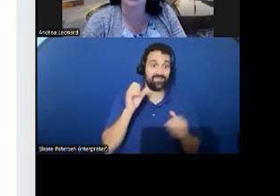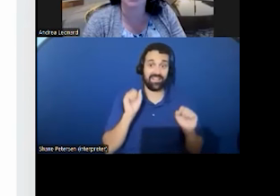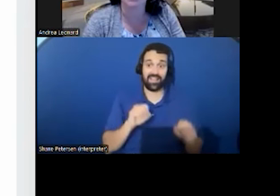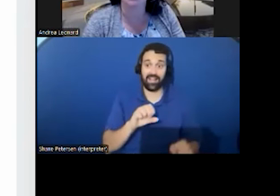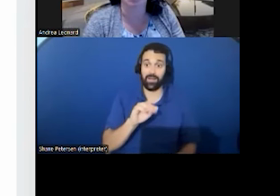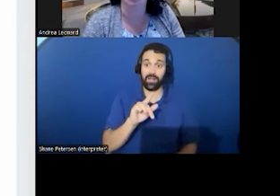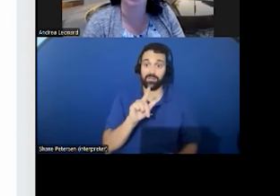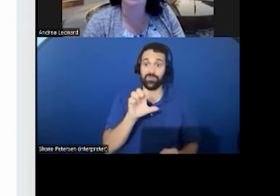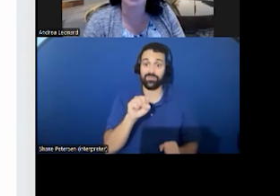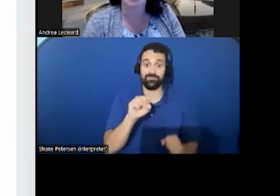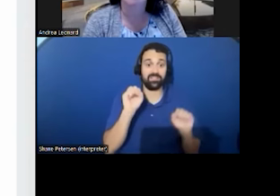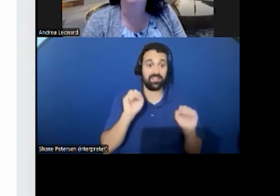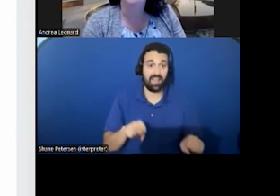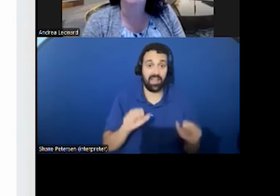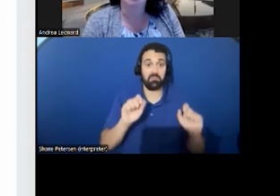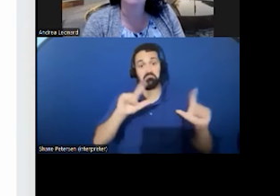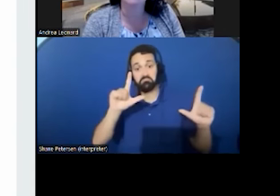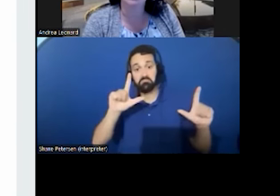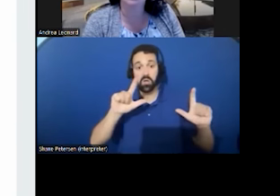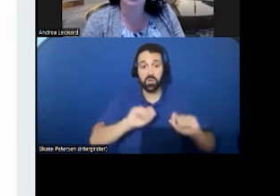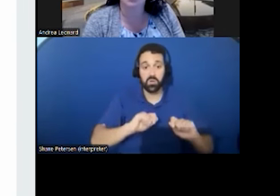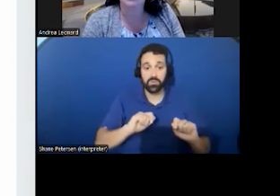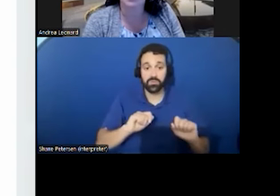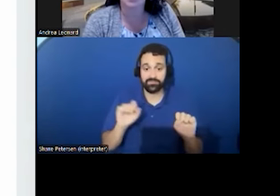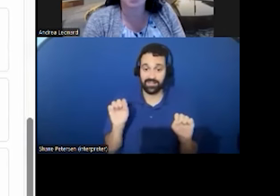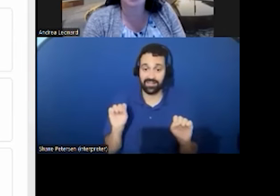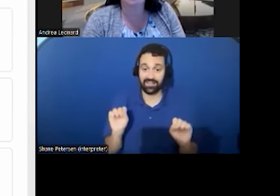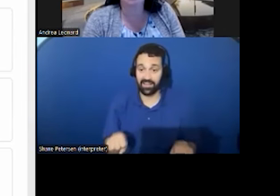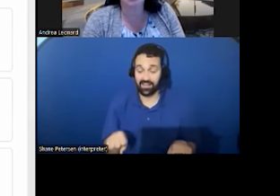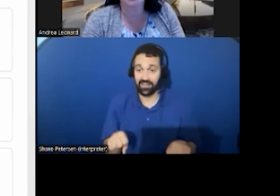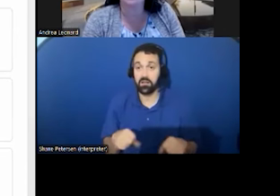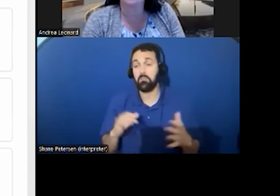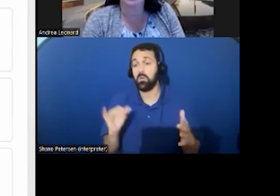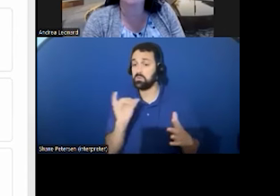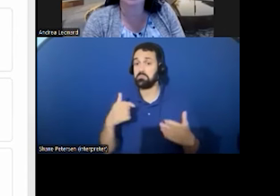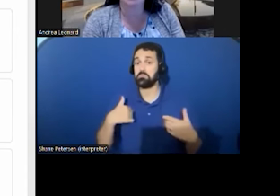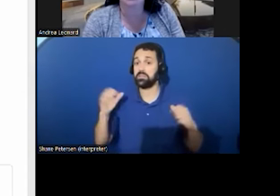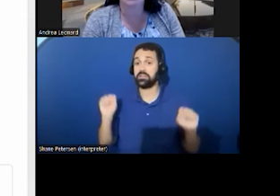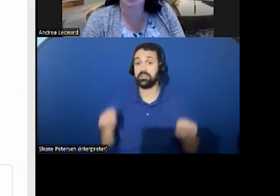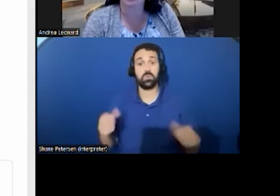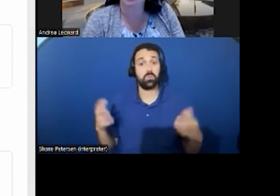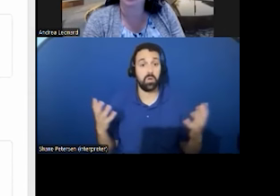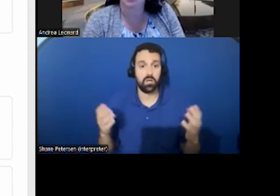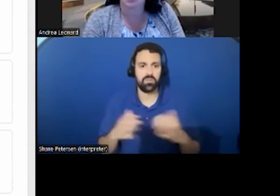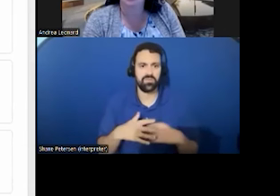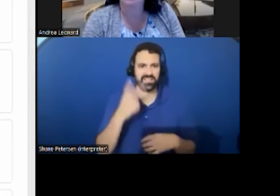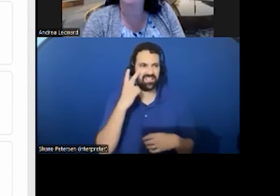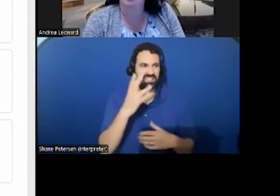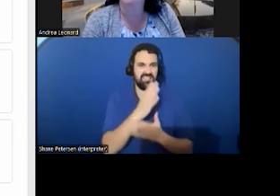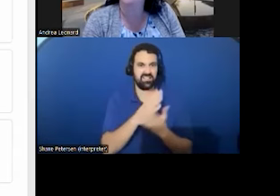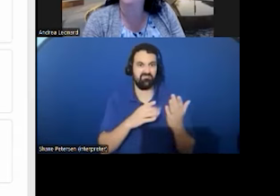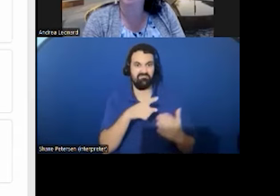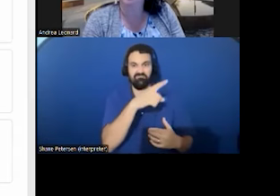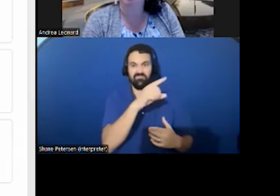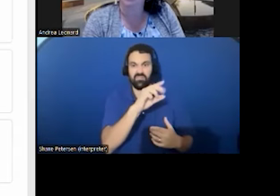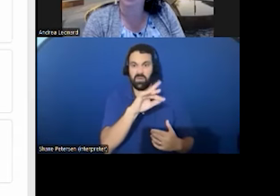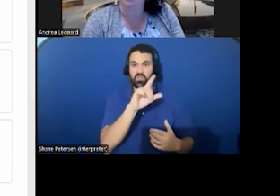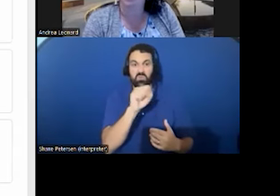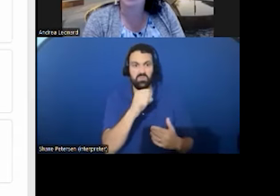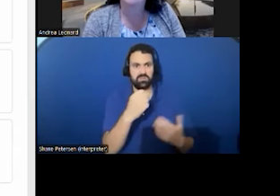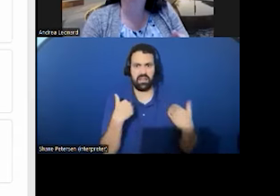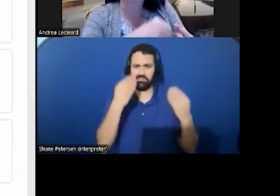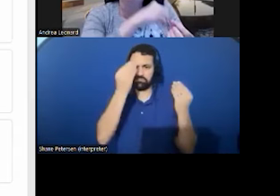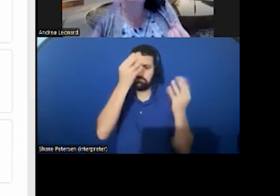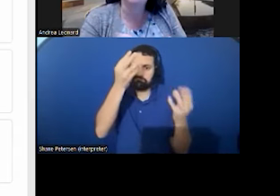avoid excessive scrolling. But I can also do things like, if you look at the size of some of these modules, there's a lot of instructional